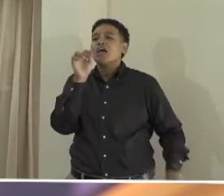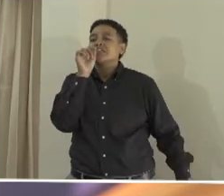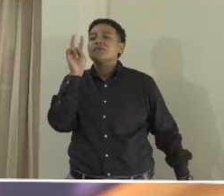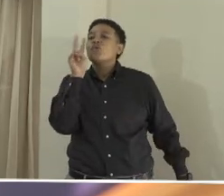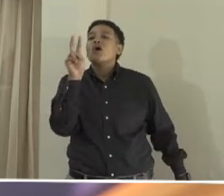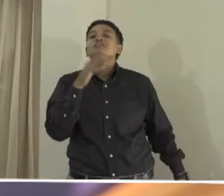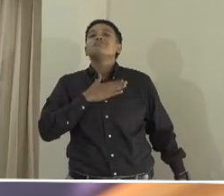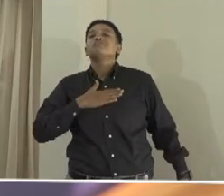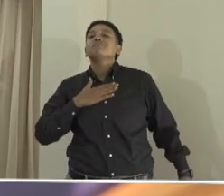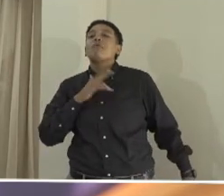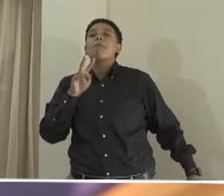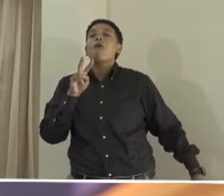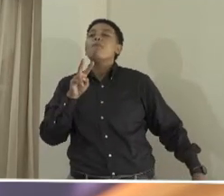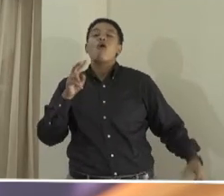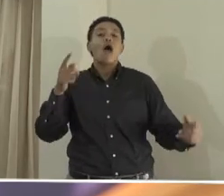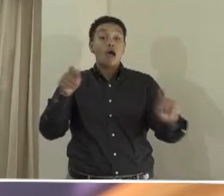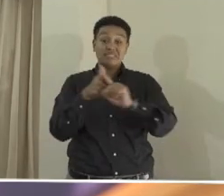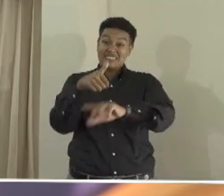Tonight,